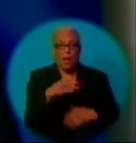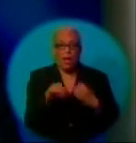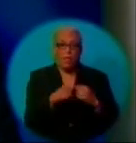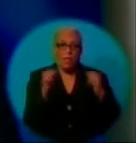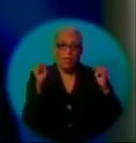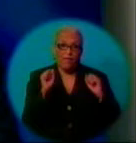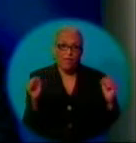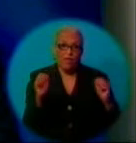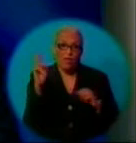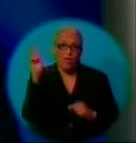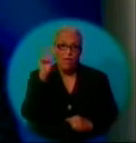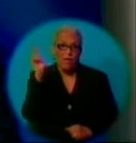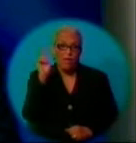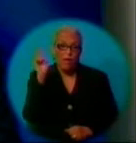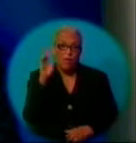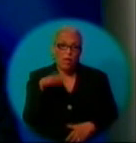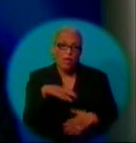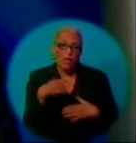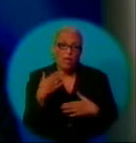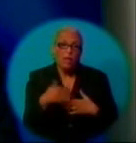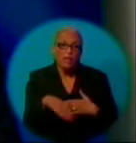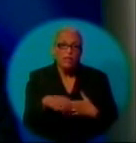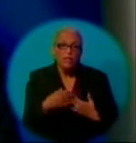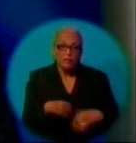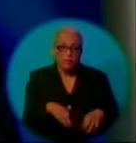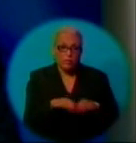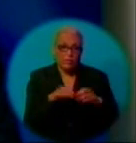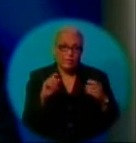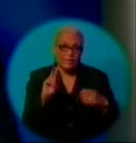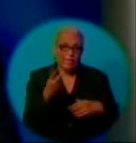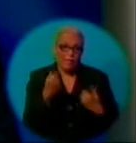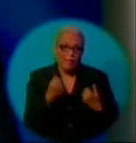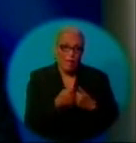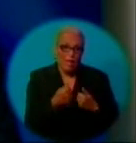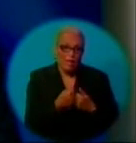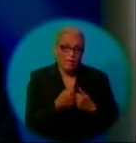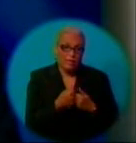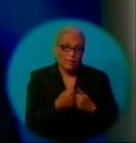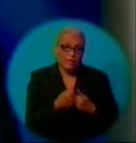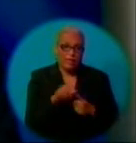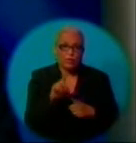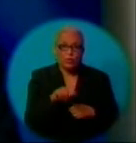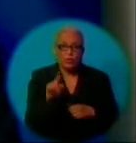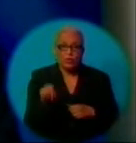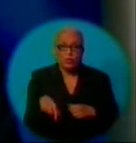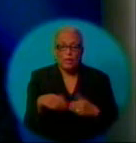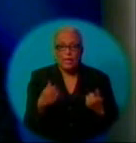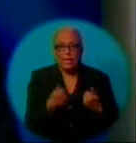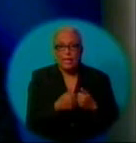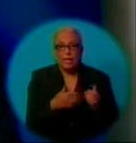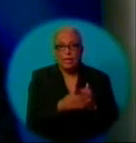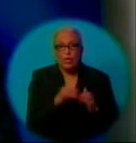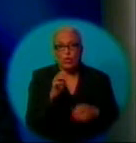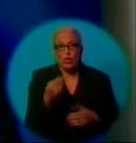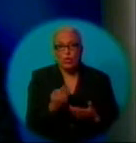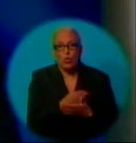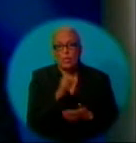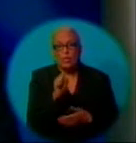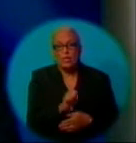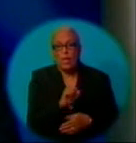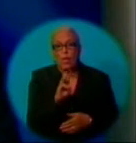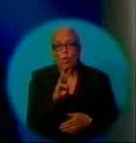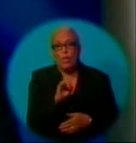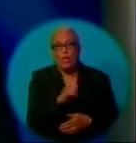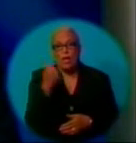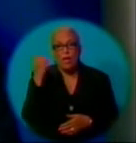are sweating over the fitness of Ravi Rampal ahead of their crucial second match in the Champions League 2020 against New South Wales